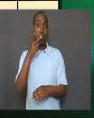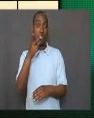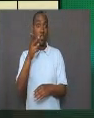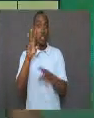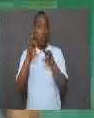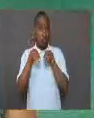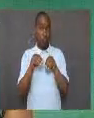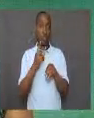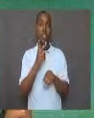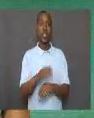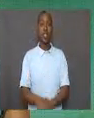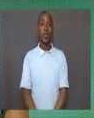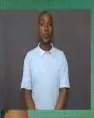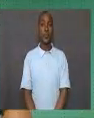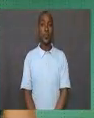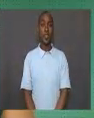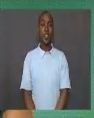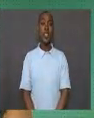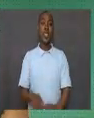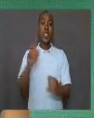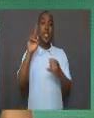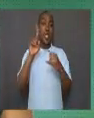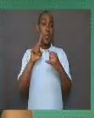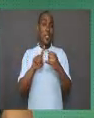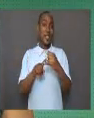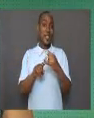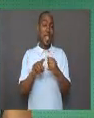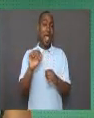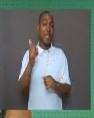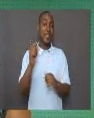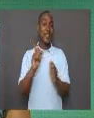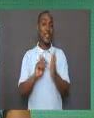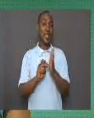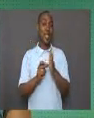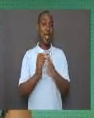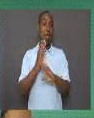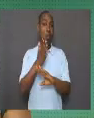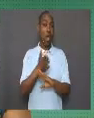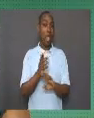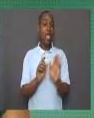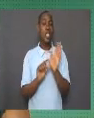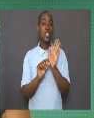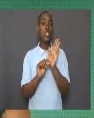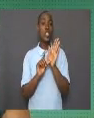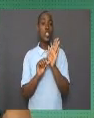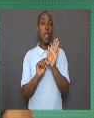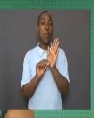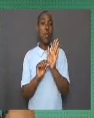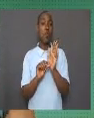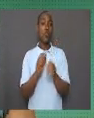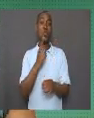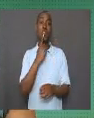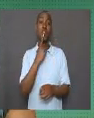observations. At the end of 10 minutes, a sample of the simple